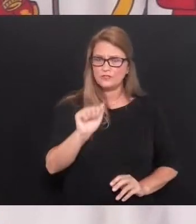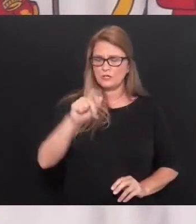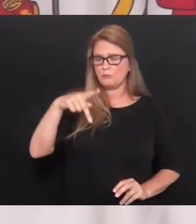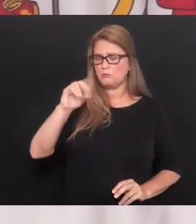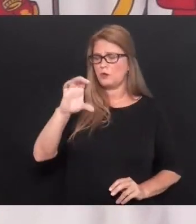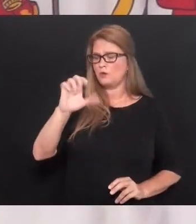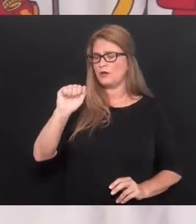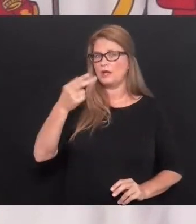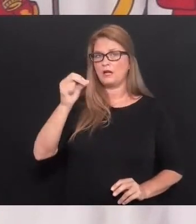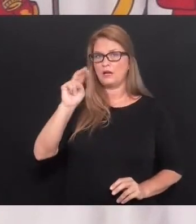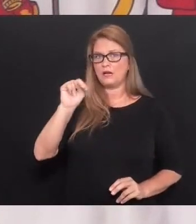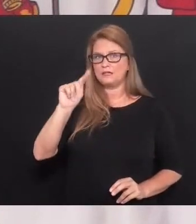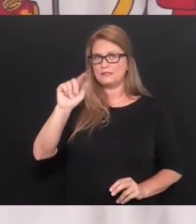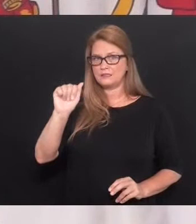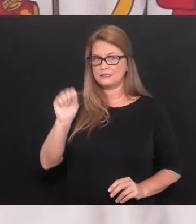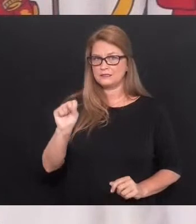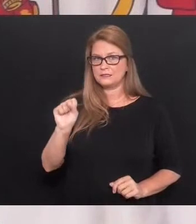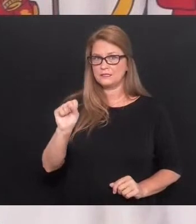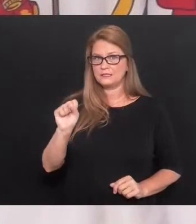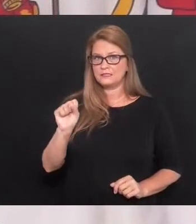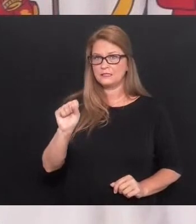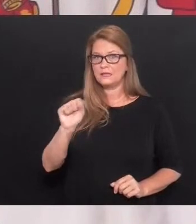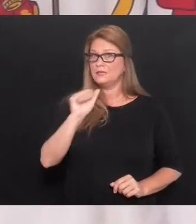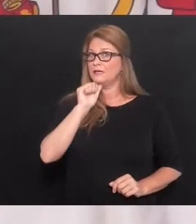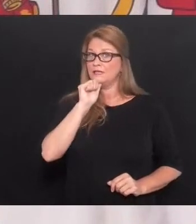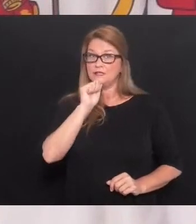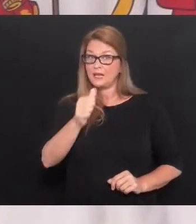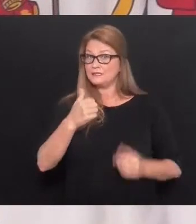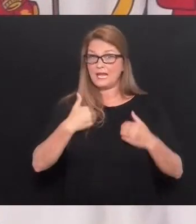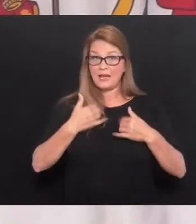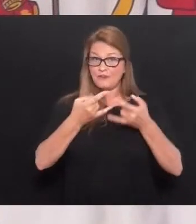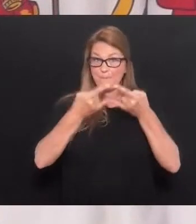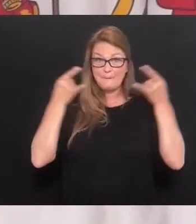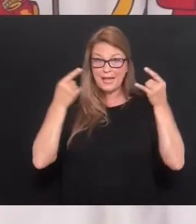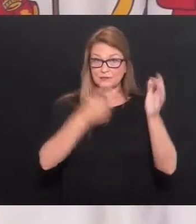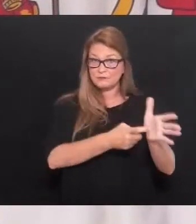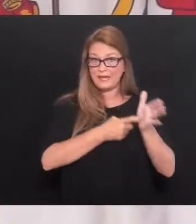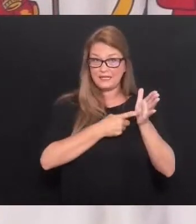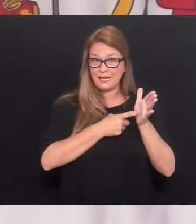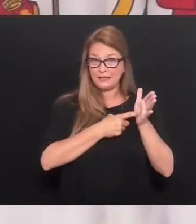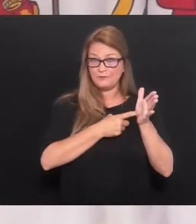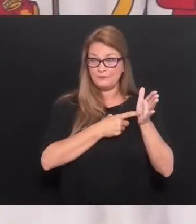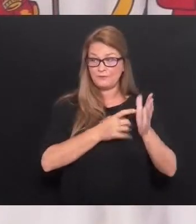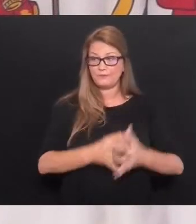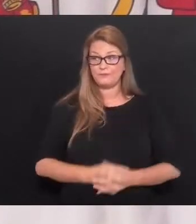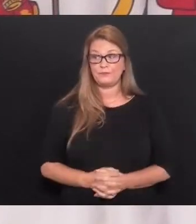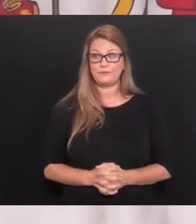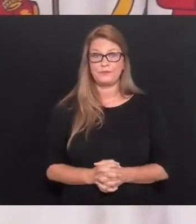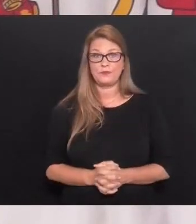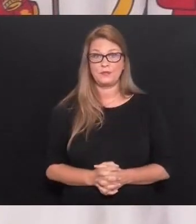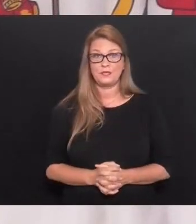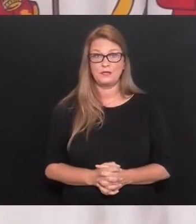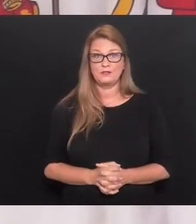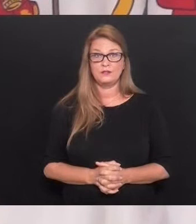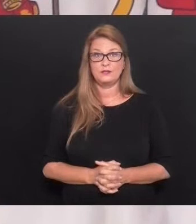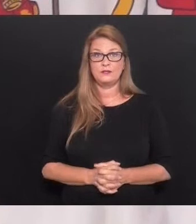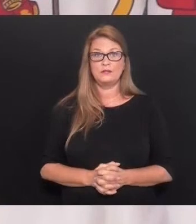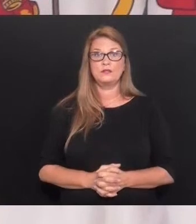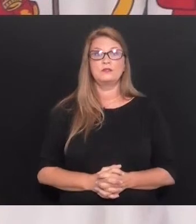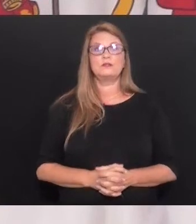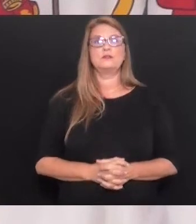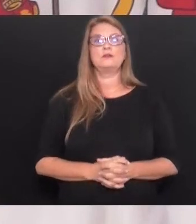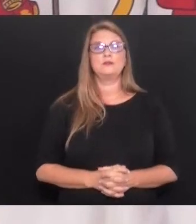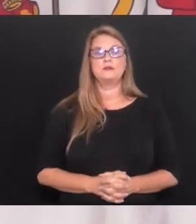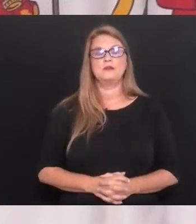does not have a mask mandate. You know over and over how many people that are in our hospitals, and